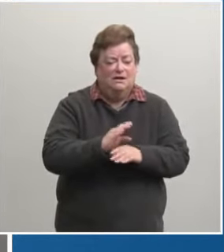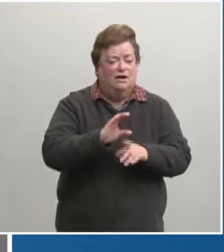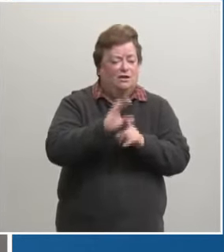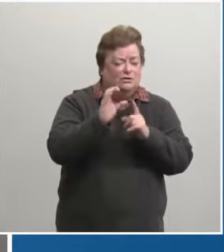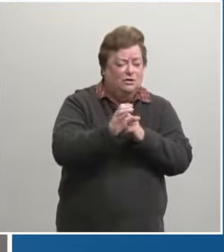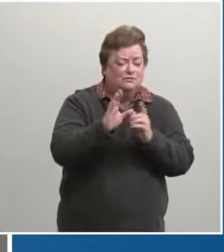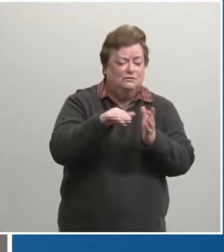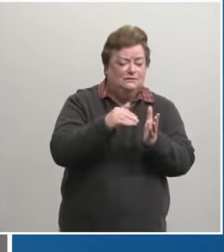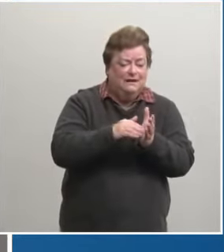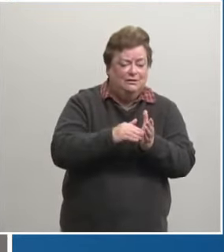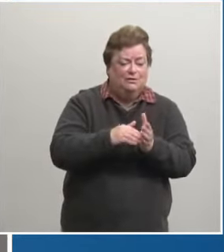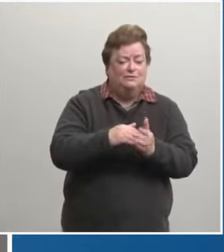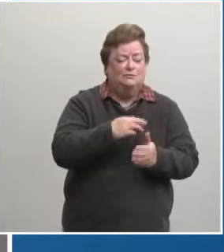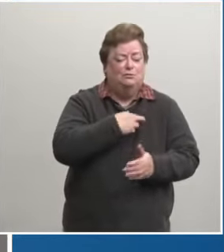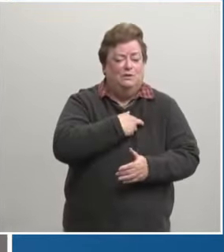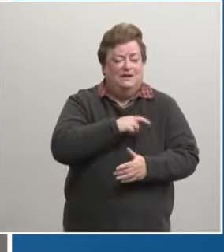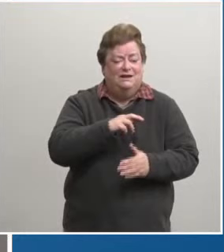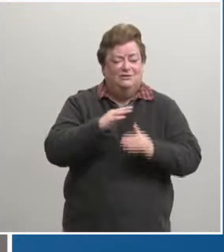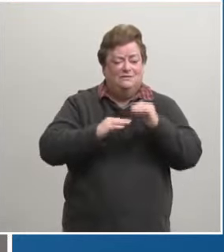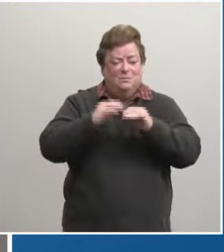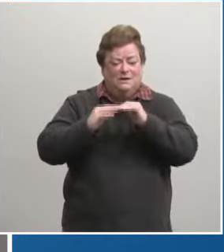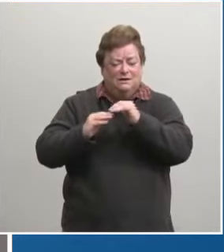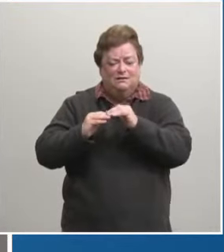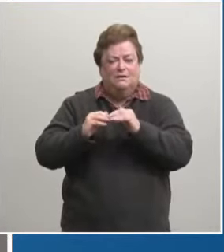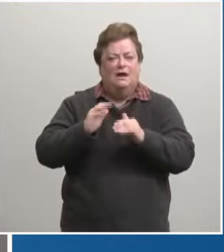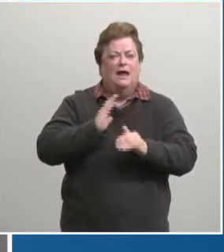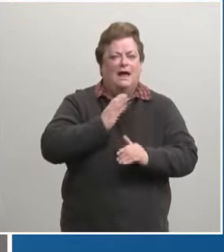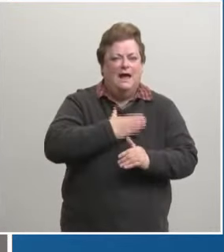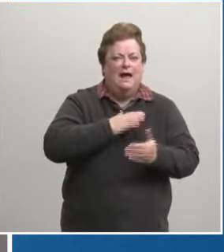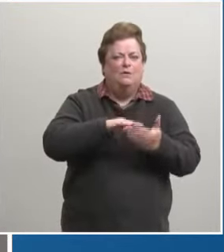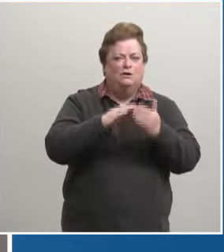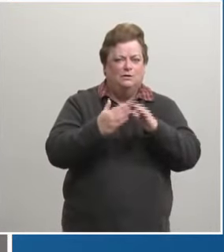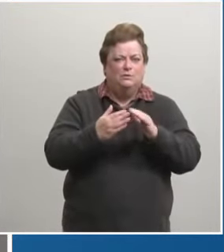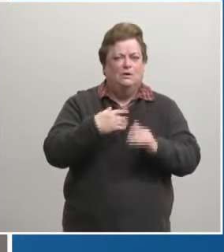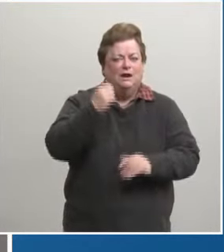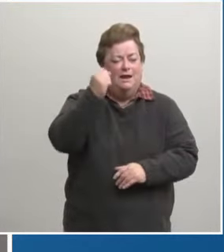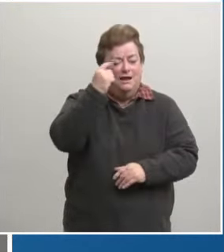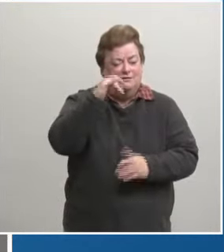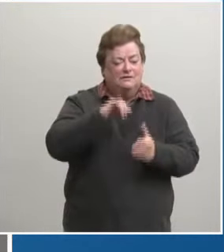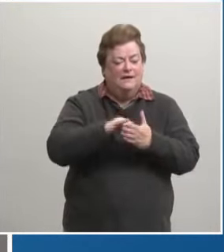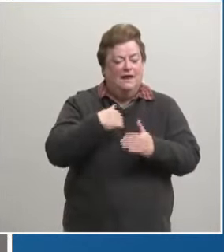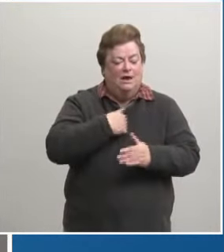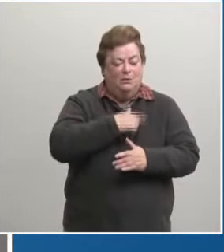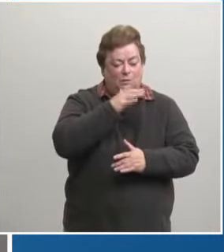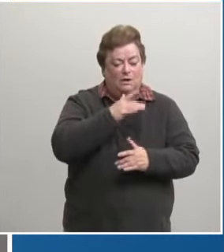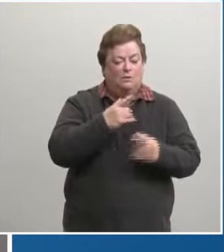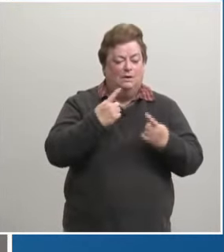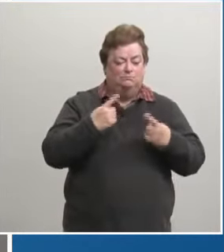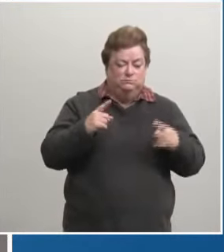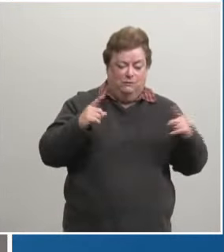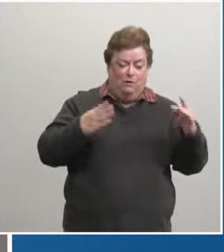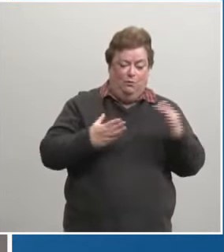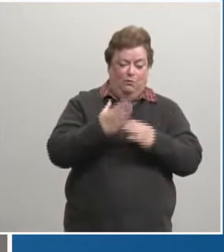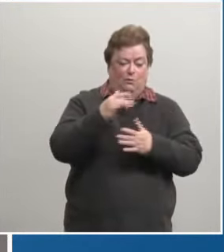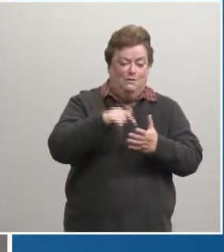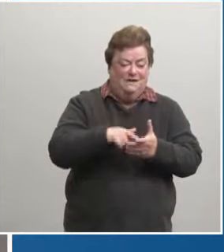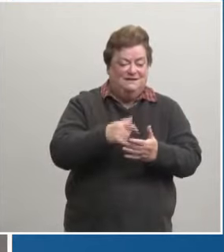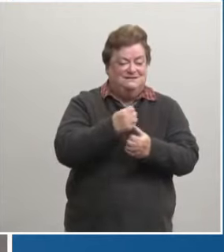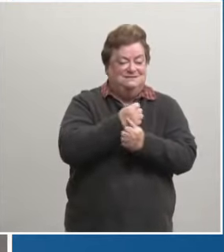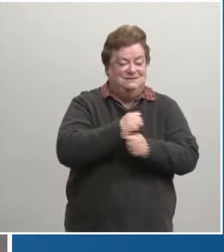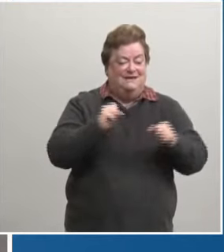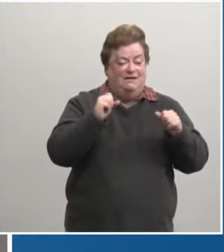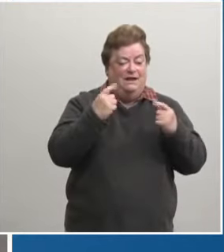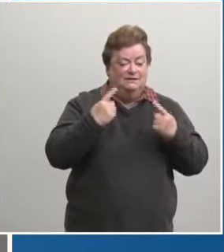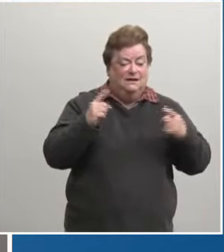our houses of worship. Our Lincoln community understands that we will get through this most successfully and safely